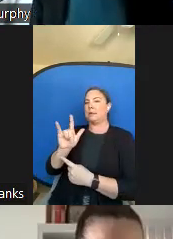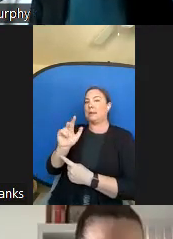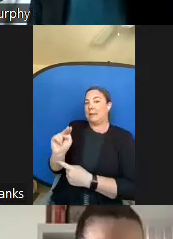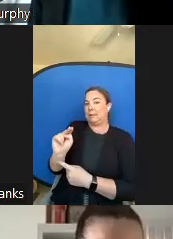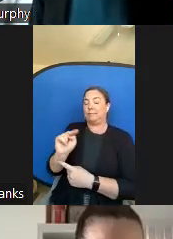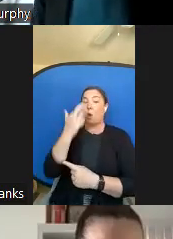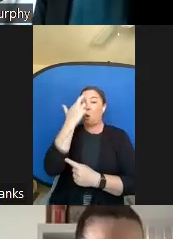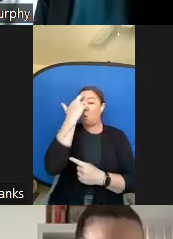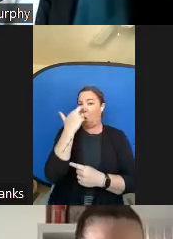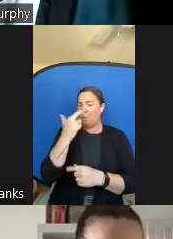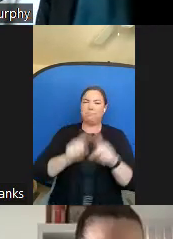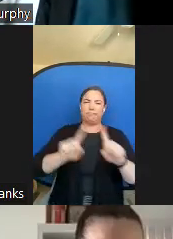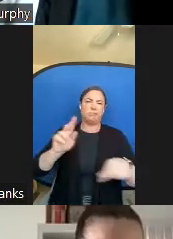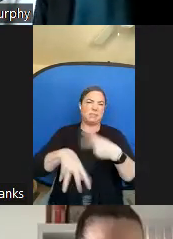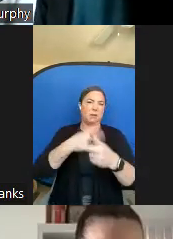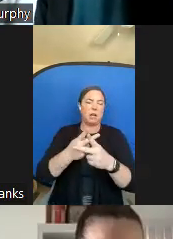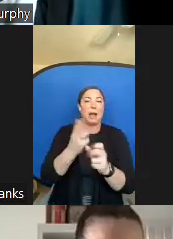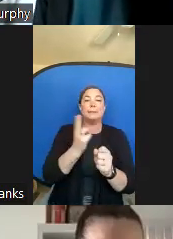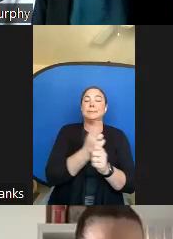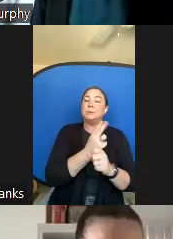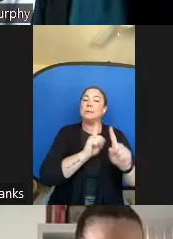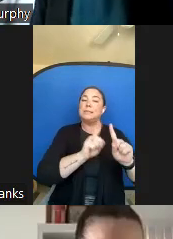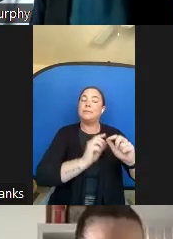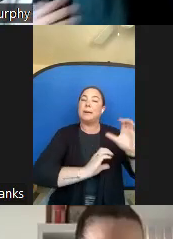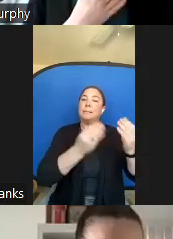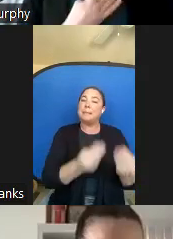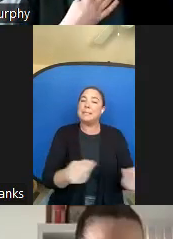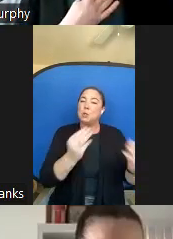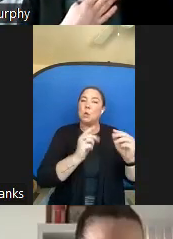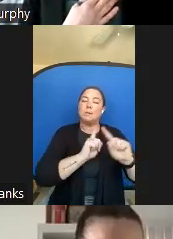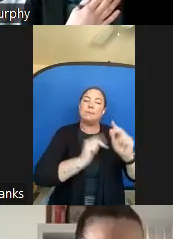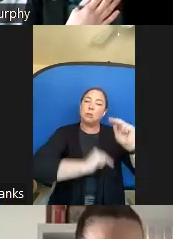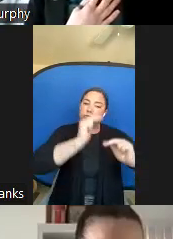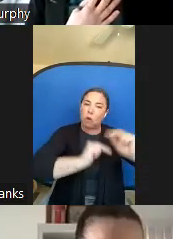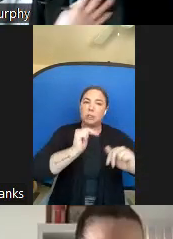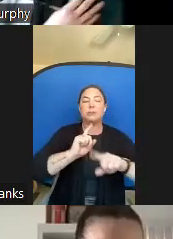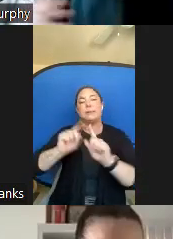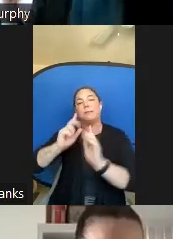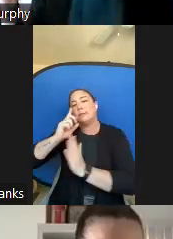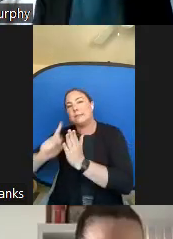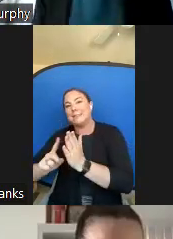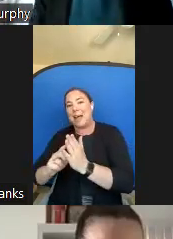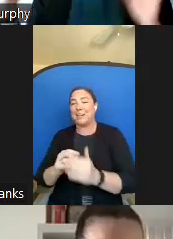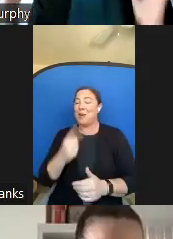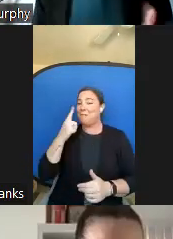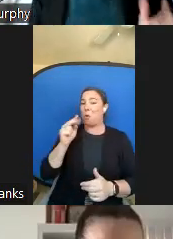in terms of construction materials and designs. And for those kiln nerds like myself, there